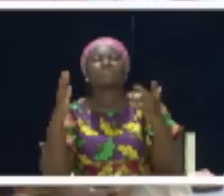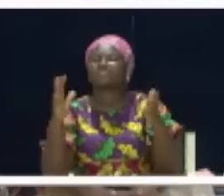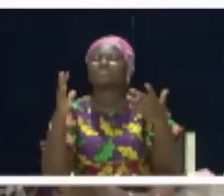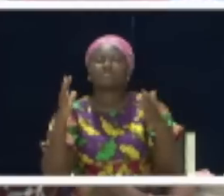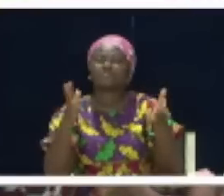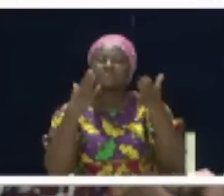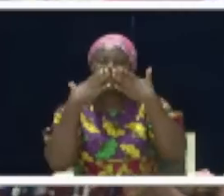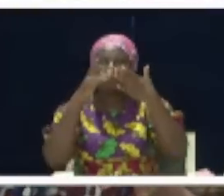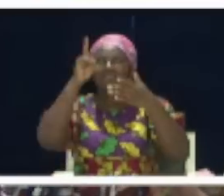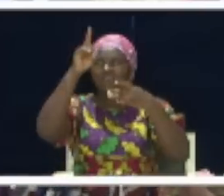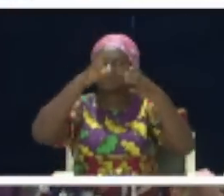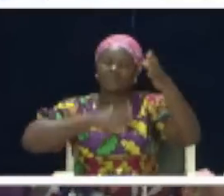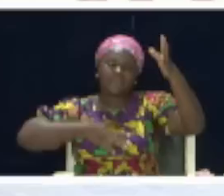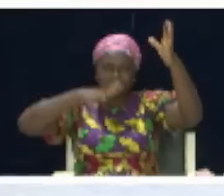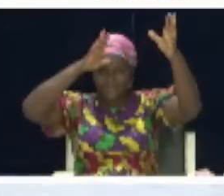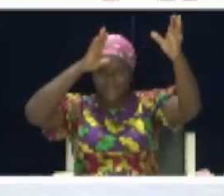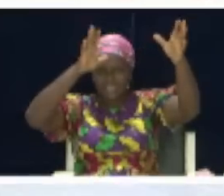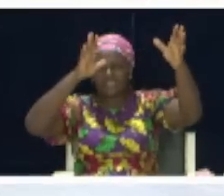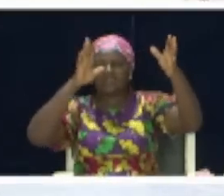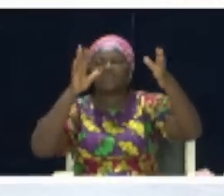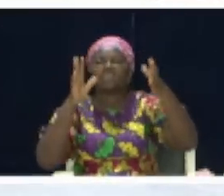Thank you, my Father.